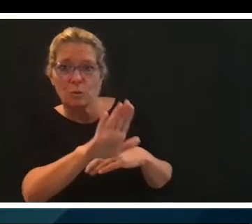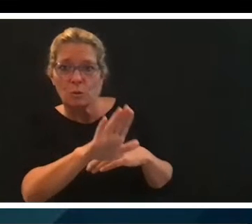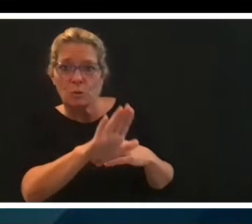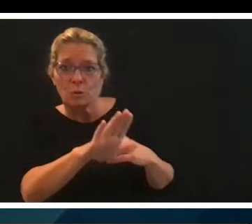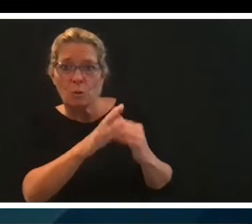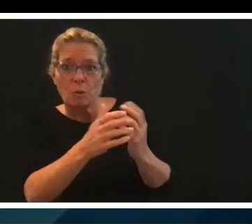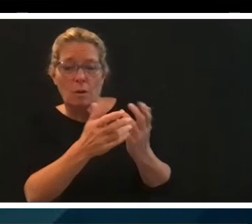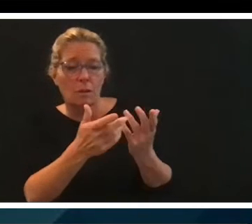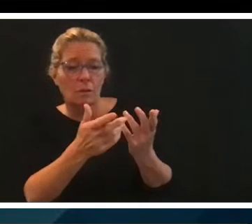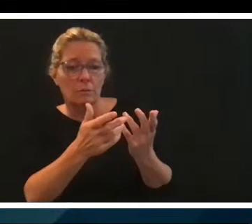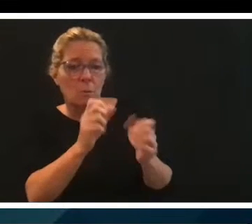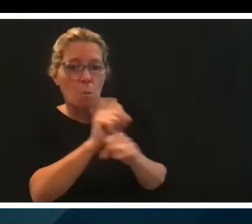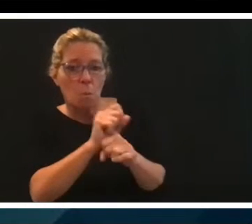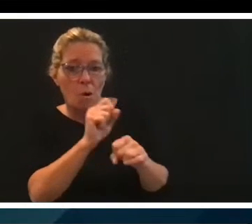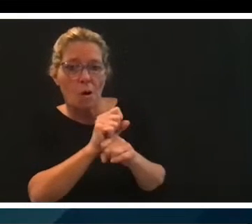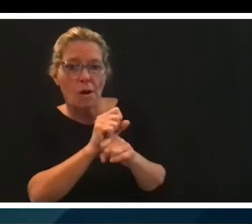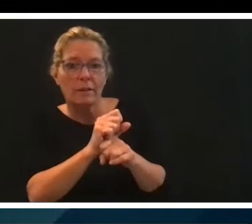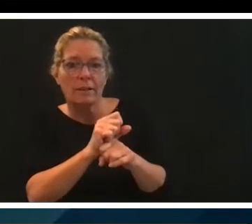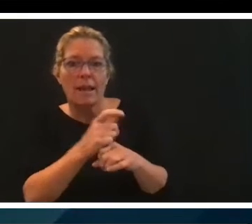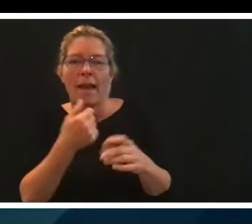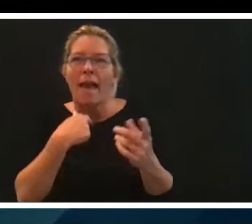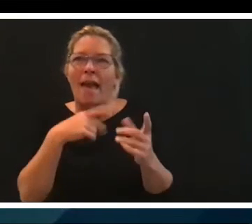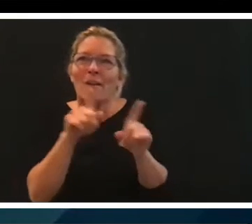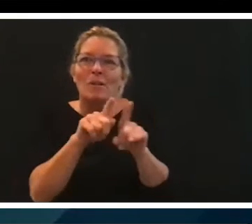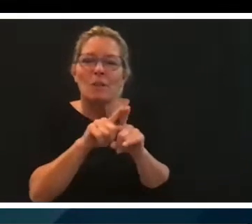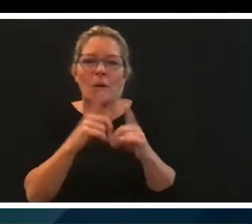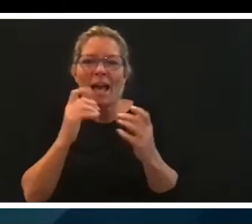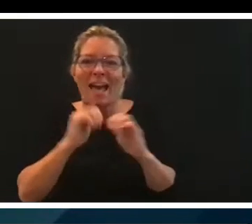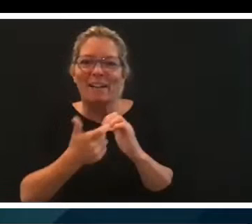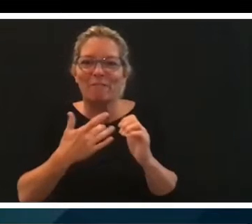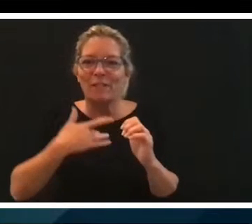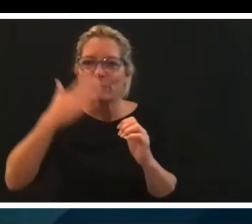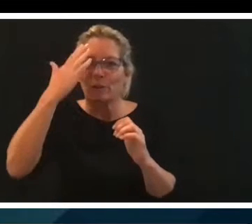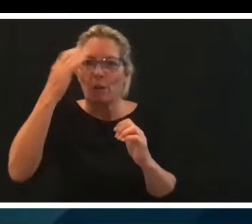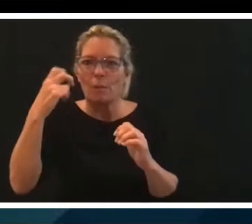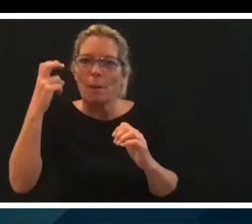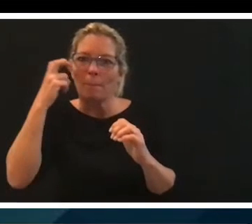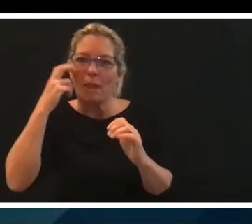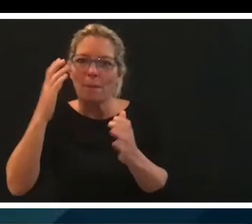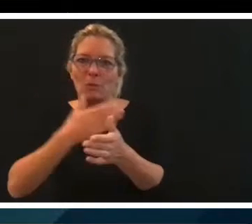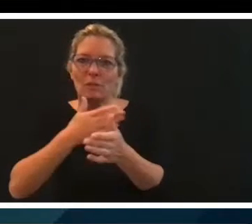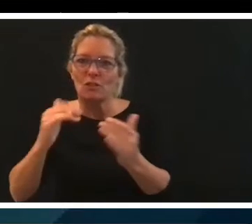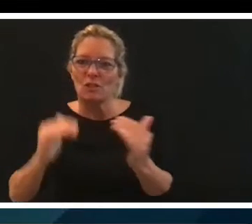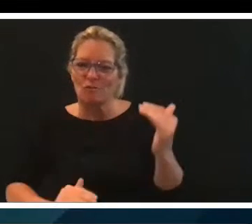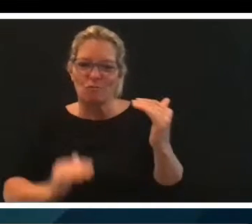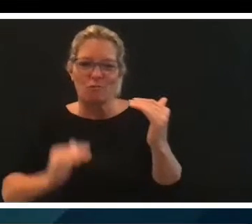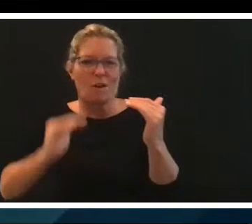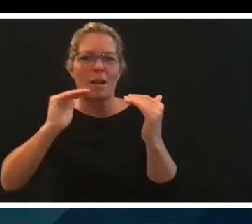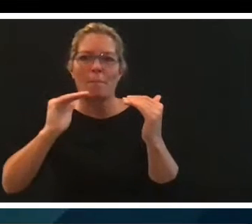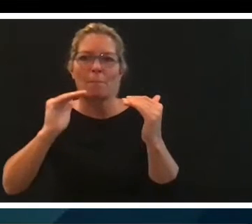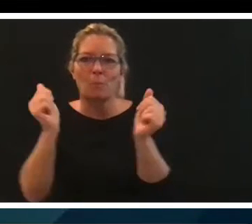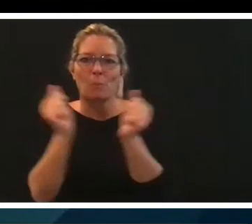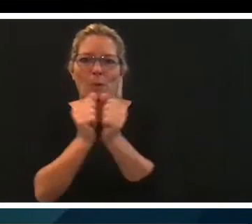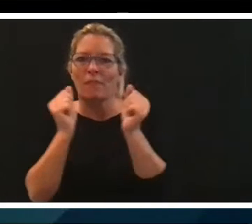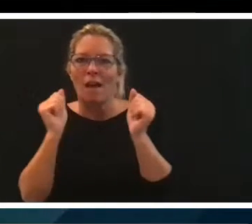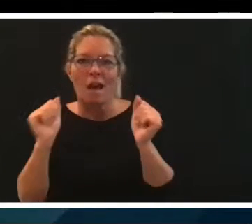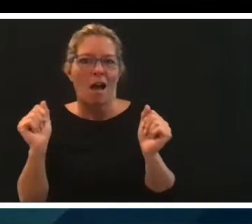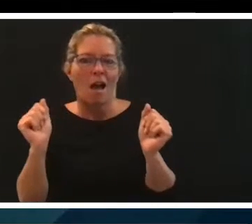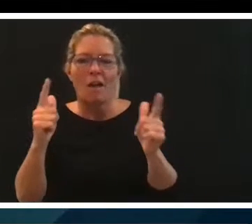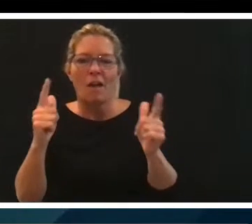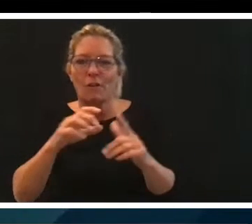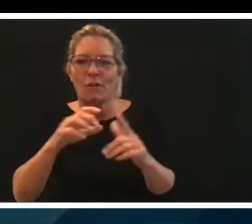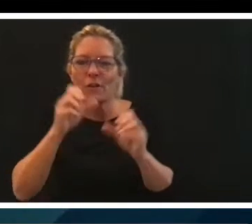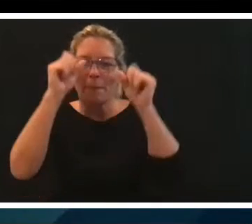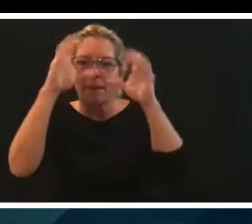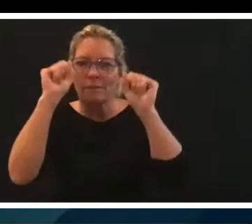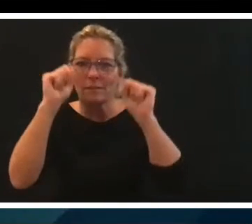were considered right up there as the greats along everyone else, and also just who were other influences of yours, whether they